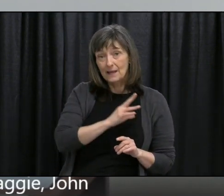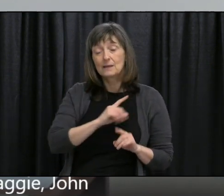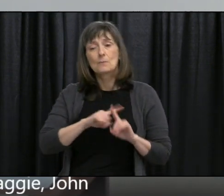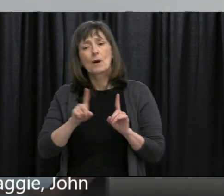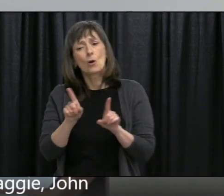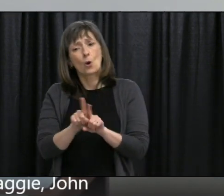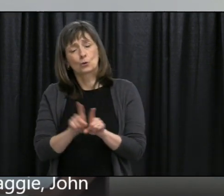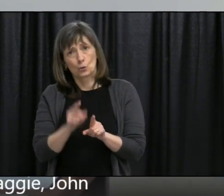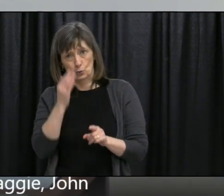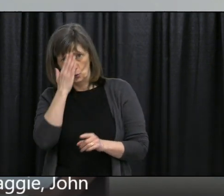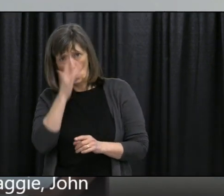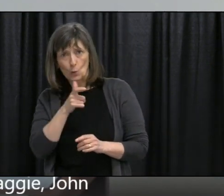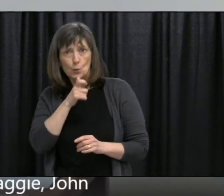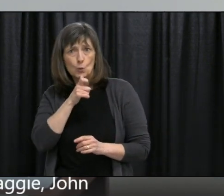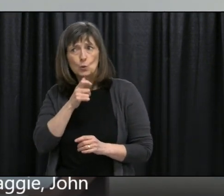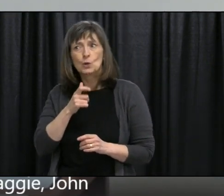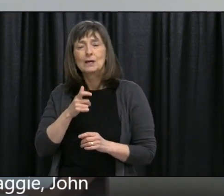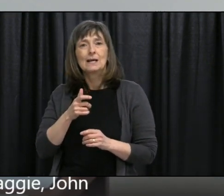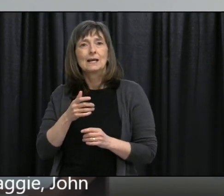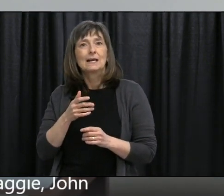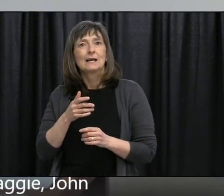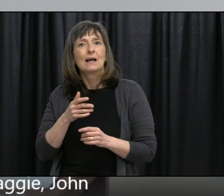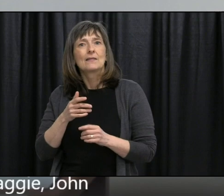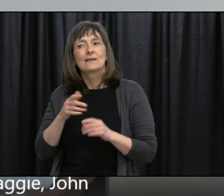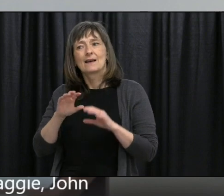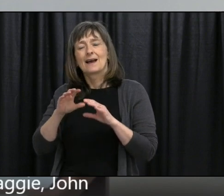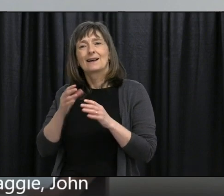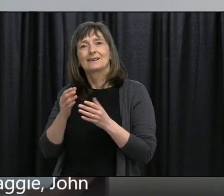status? We certainly have.